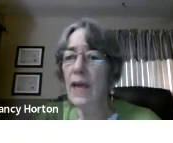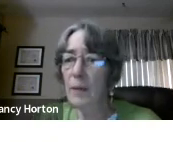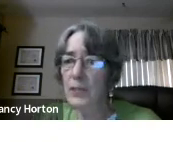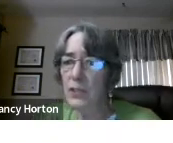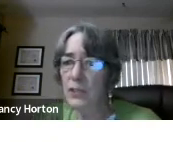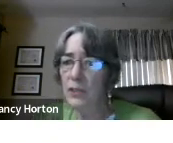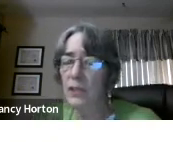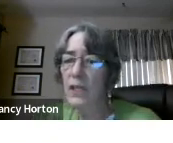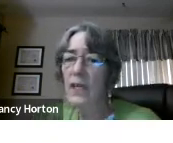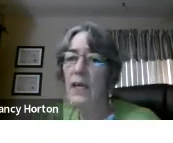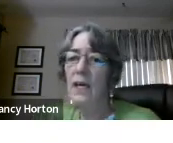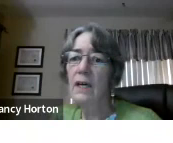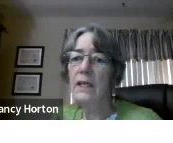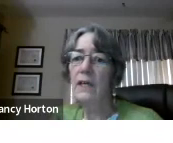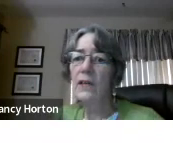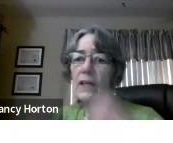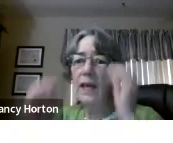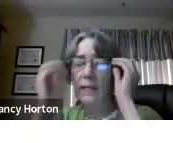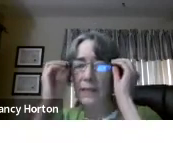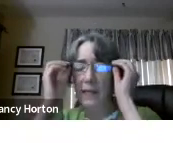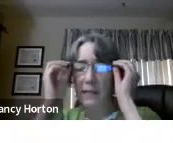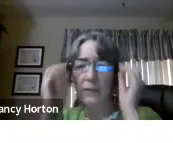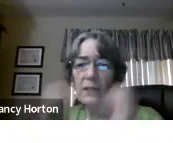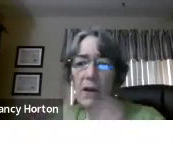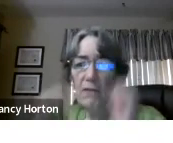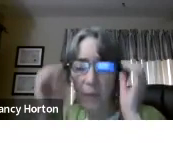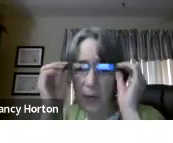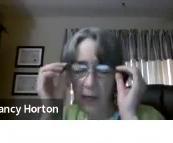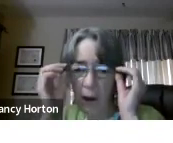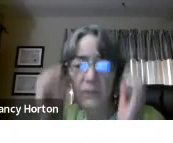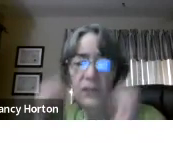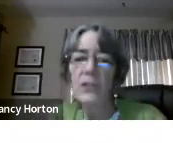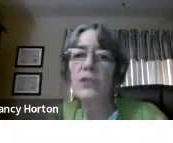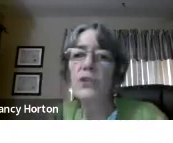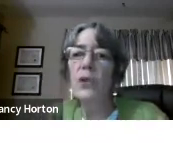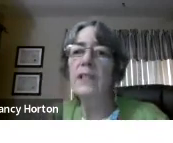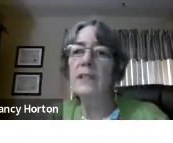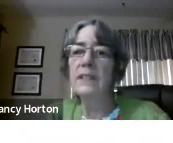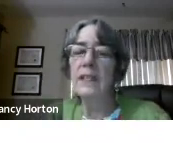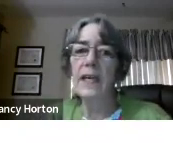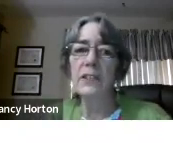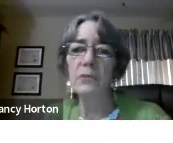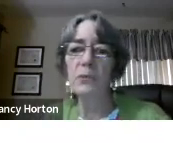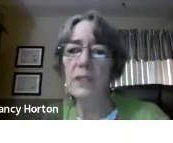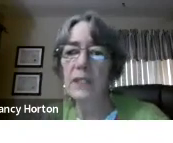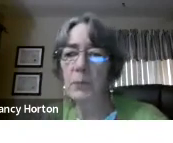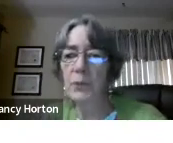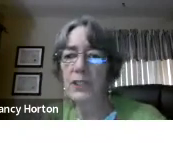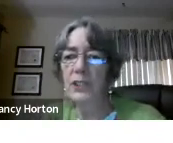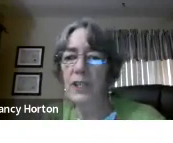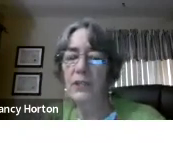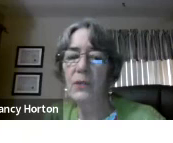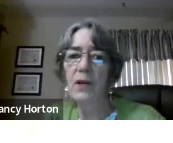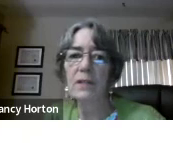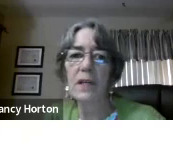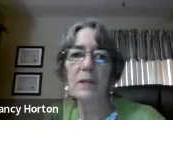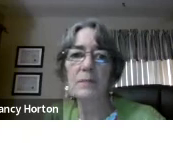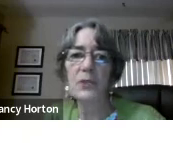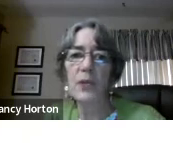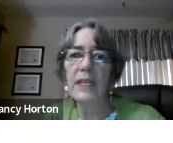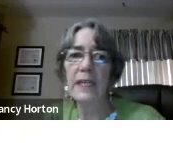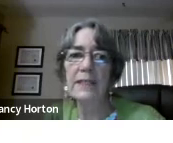our captioner, Karen, and everybody, all of you who joined us today. I just really appreciate you